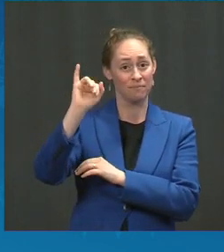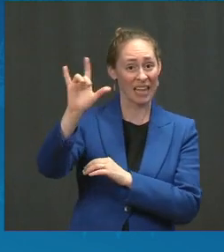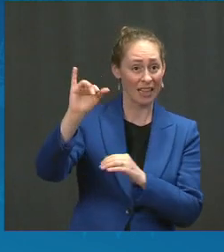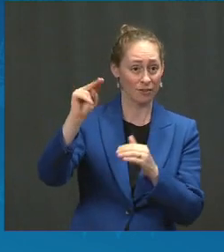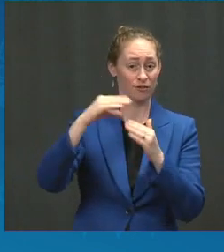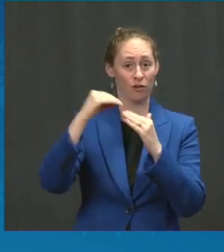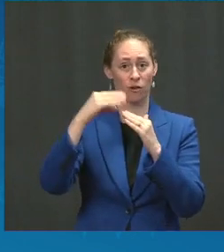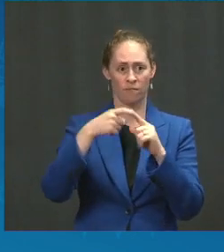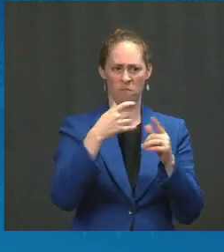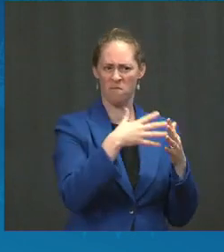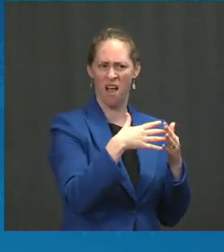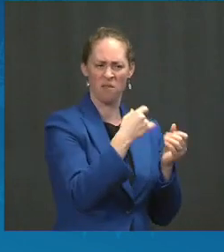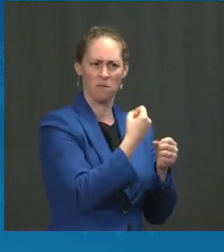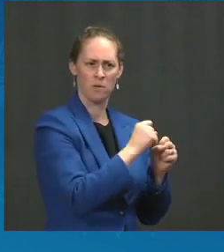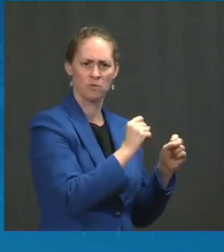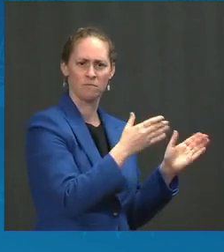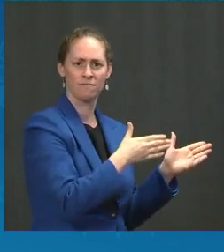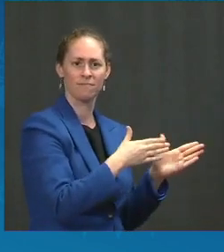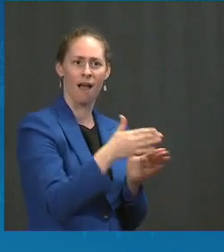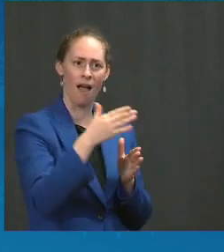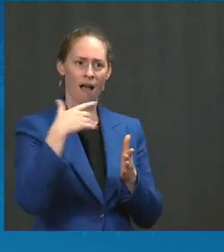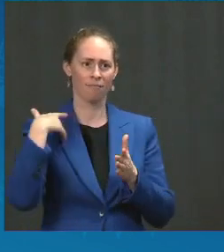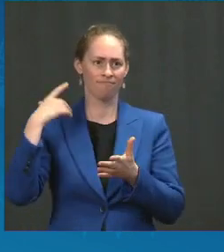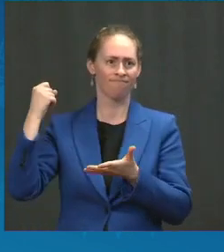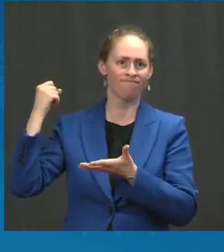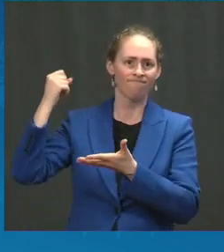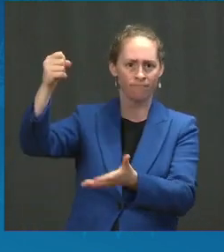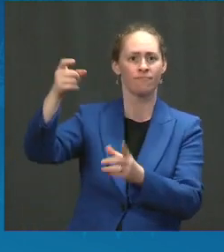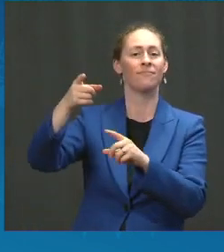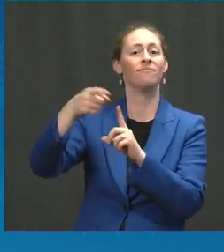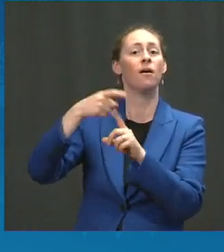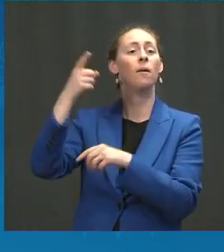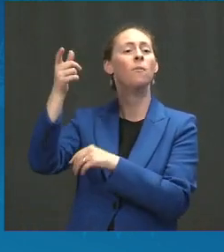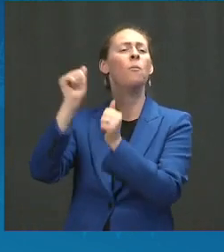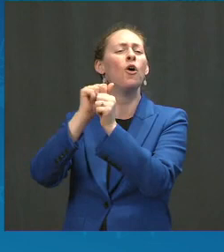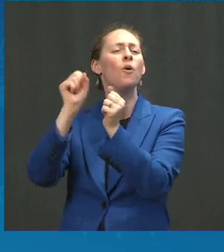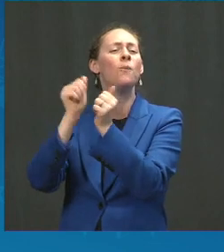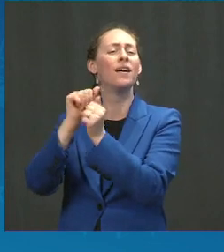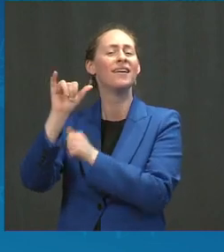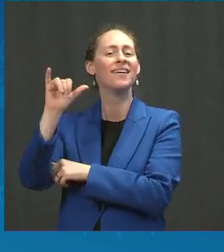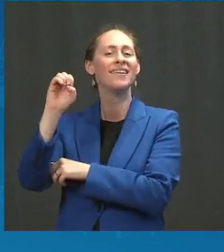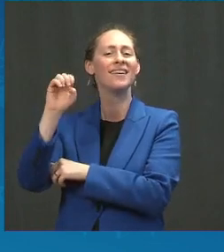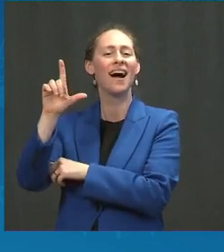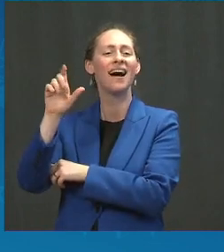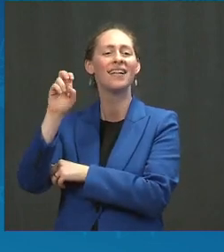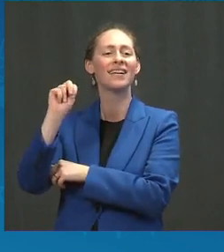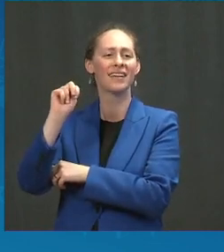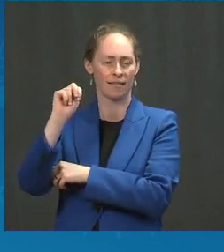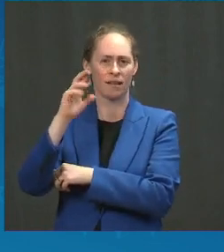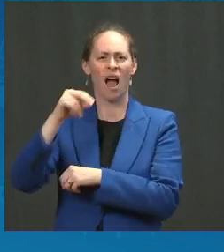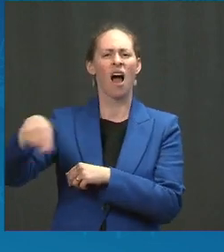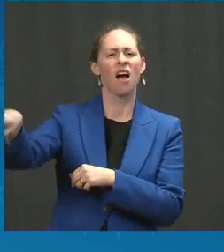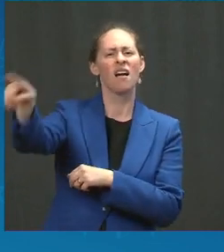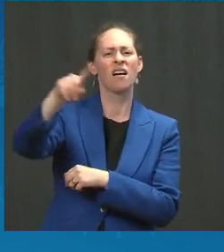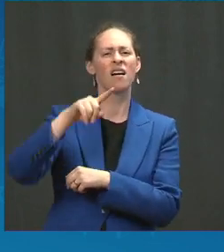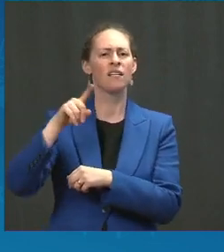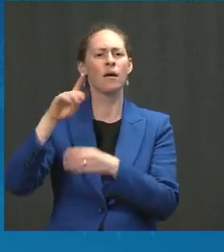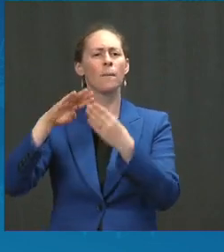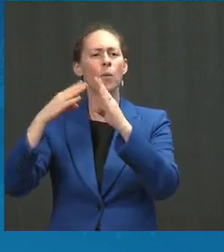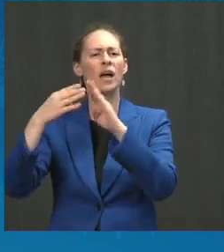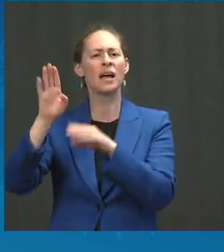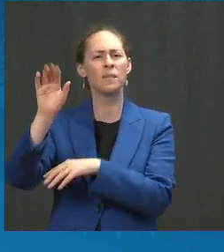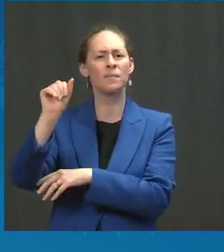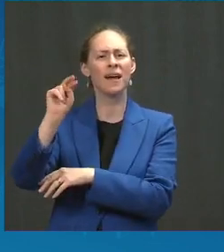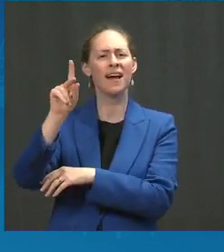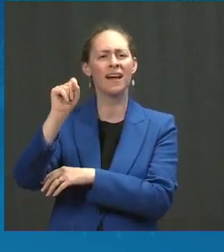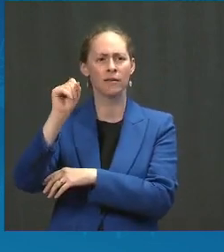with Secretary Yellen on CDFIs and doing also more to as the conversations I've been having with CEOs of